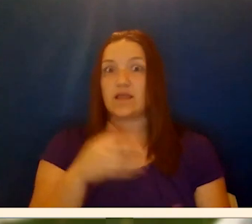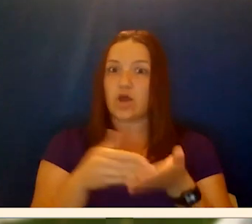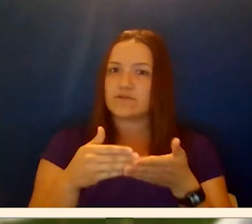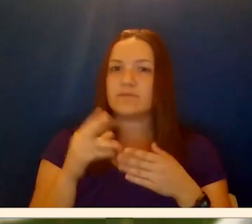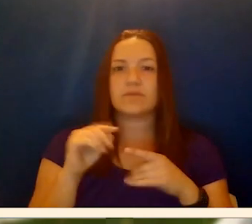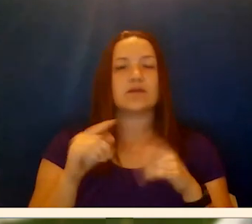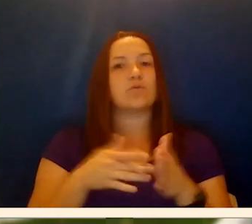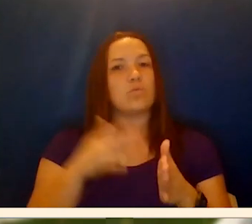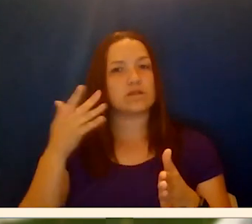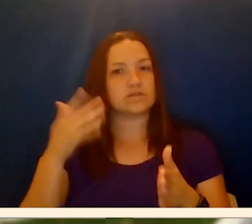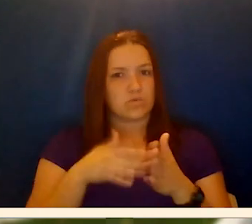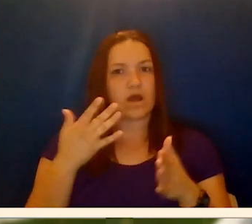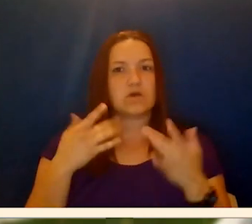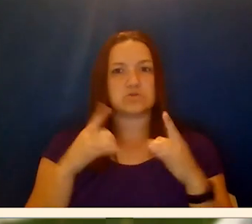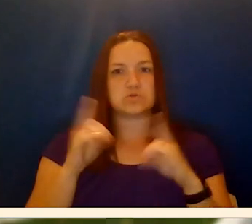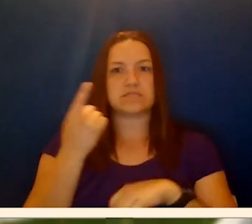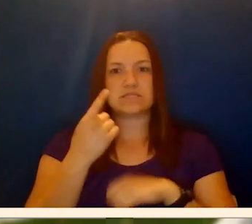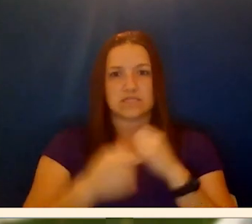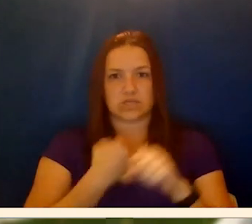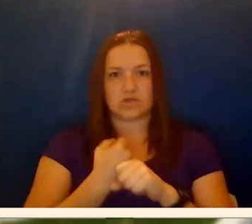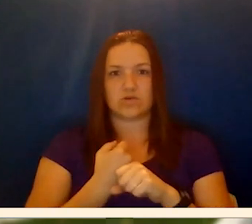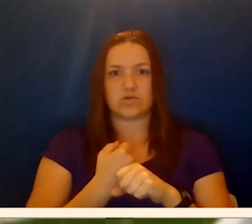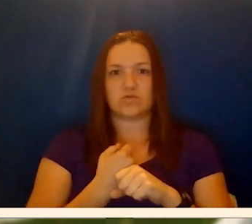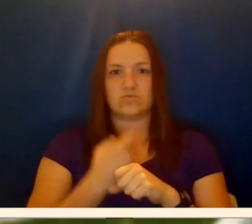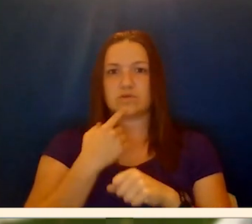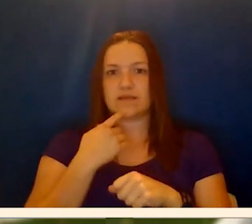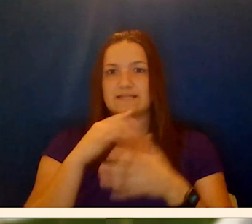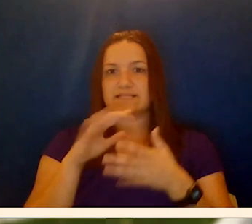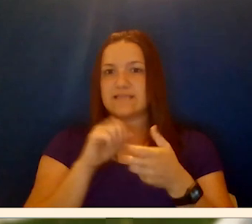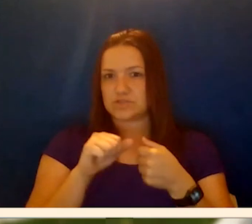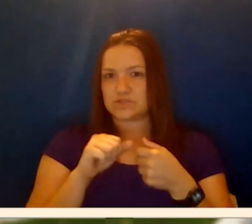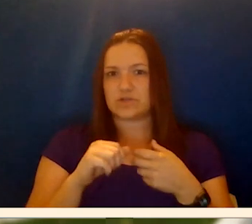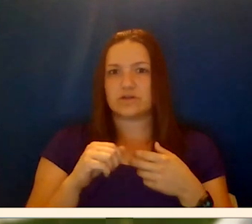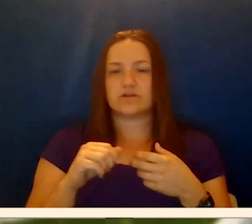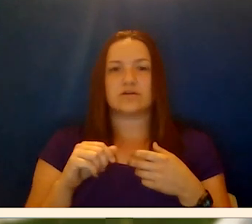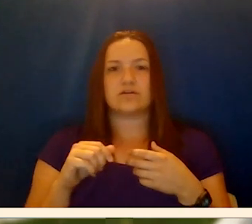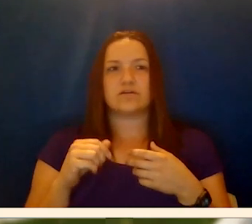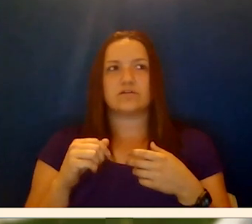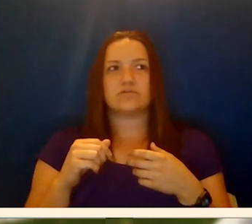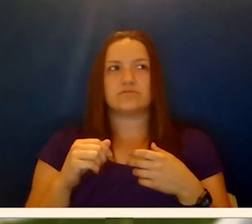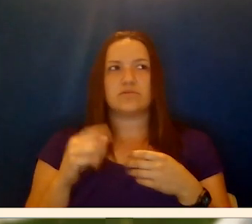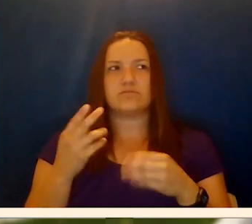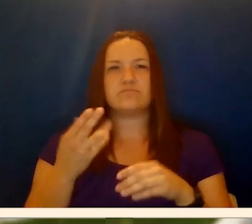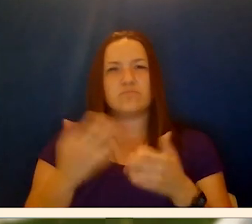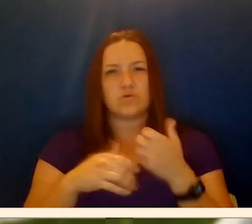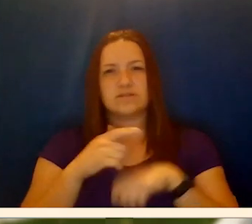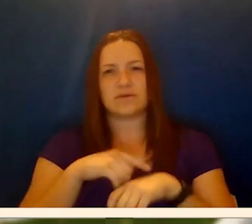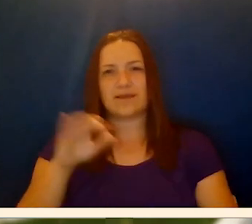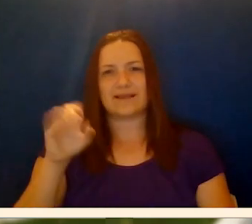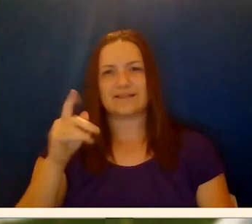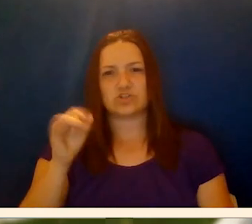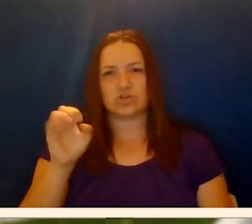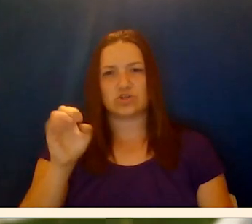certainly occasionally throughout the year, we will call a disaster. Most always they're external disasters, where there's